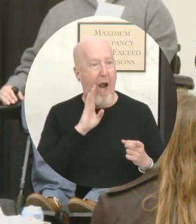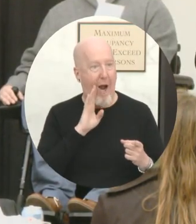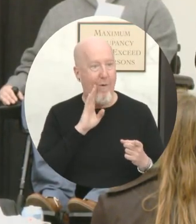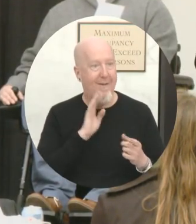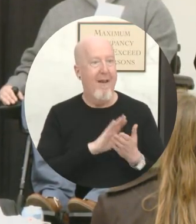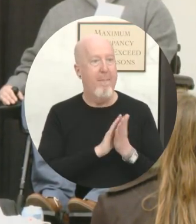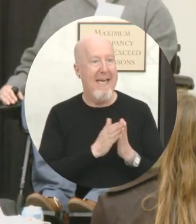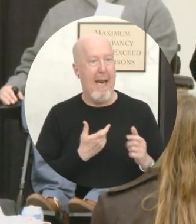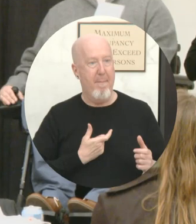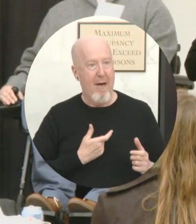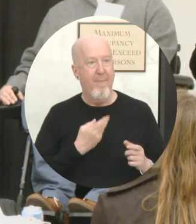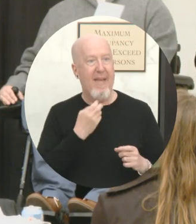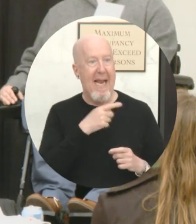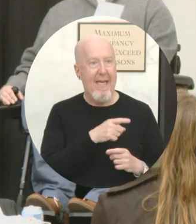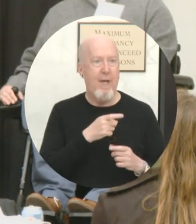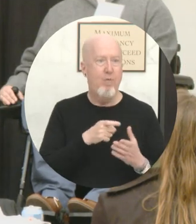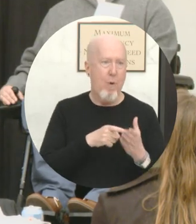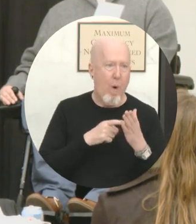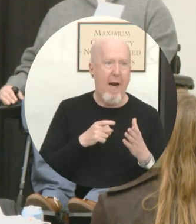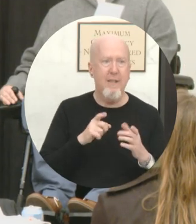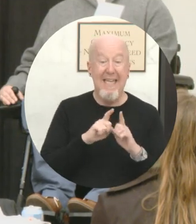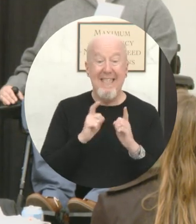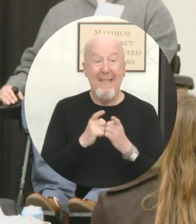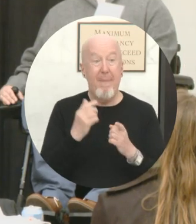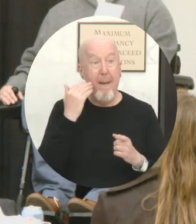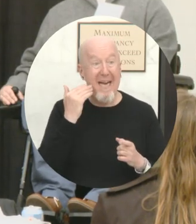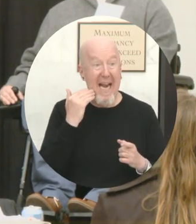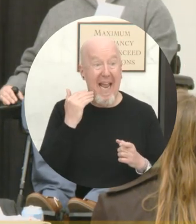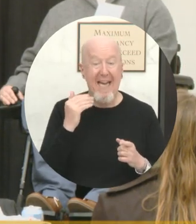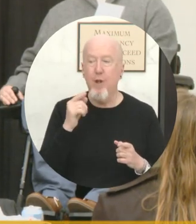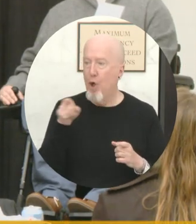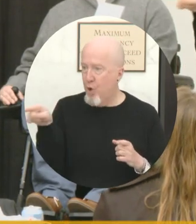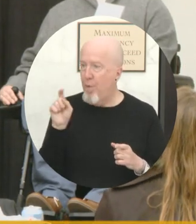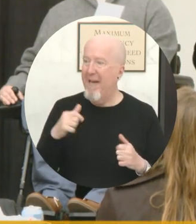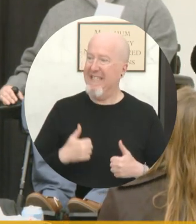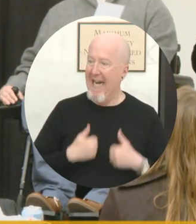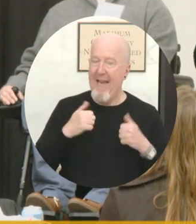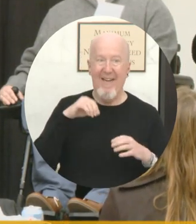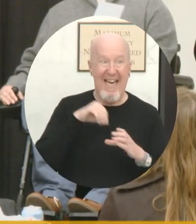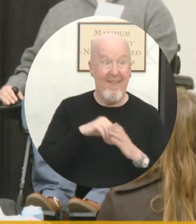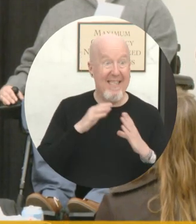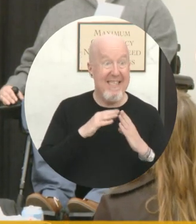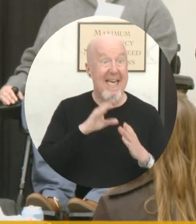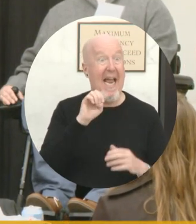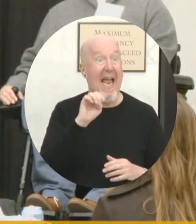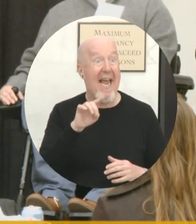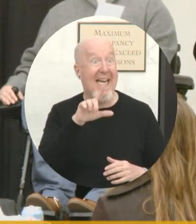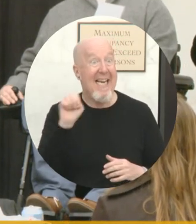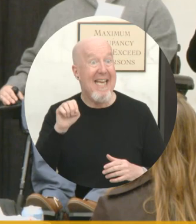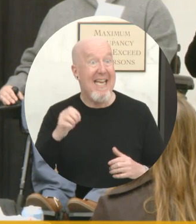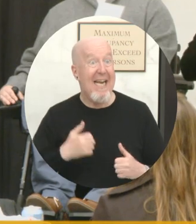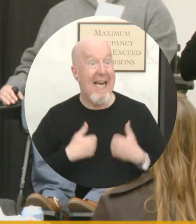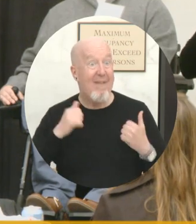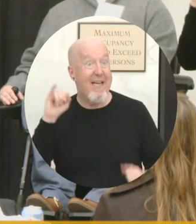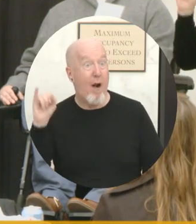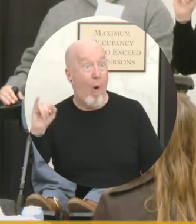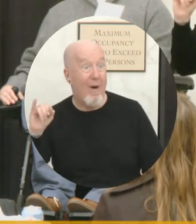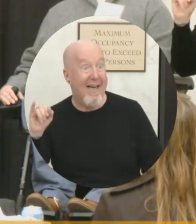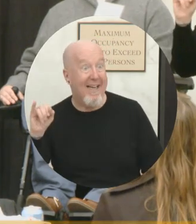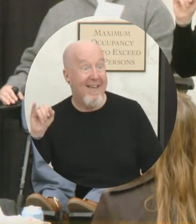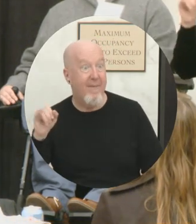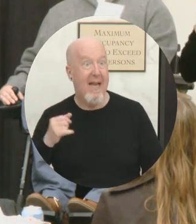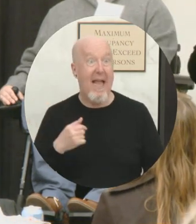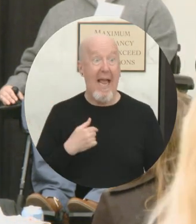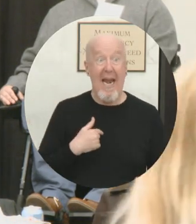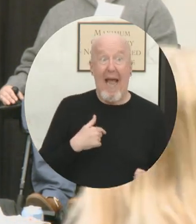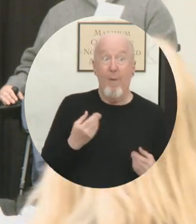of the department heads to move back in the city, and Ed lived in Oakland. And I was looking for a house, and so he offered, he's like, hey, why don't you